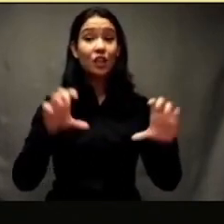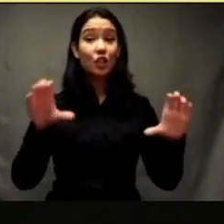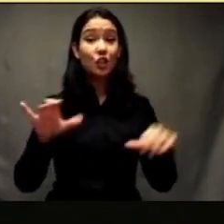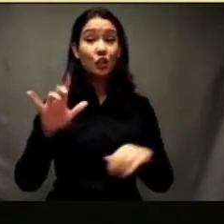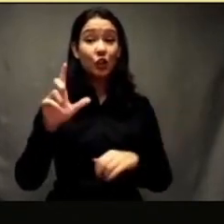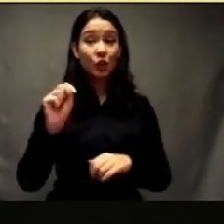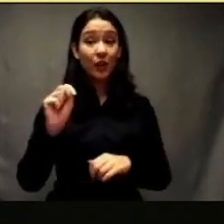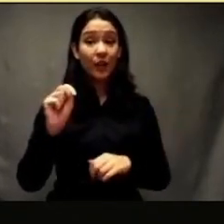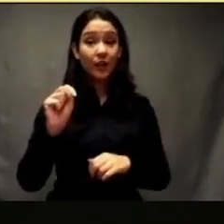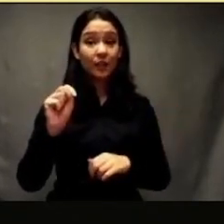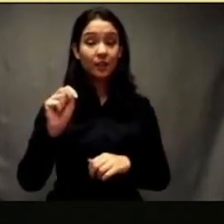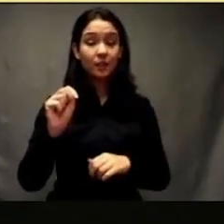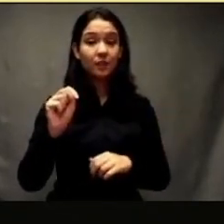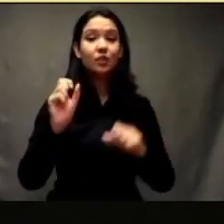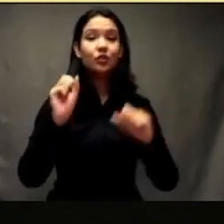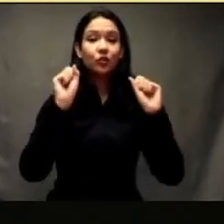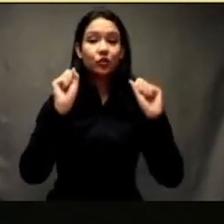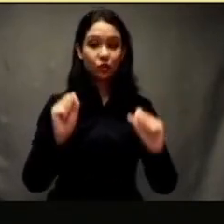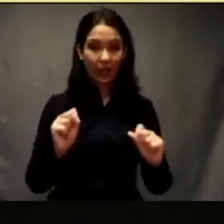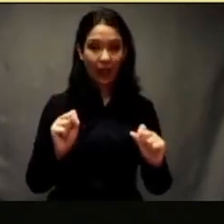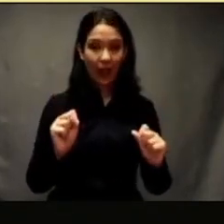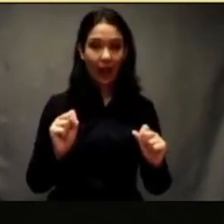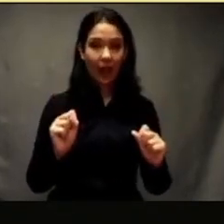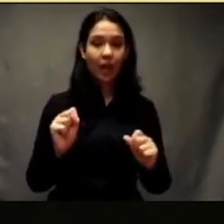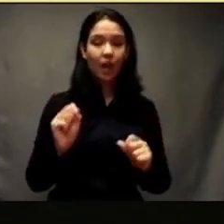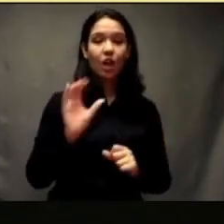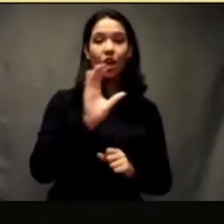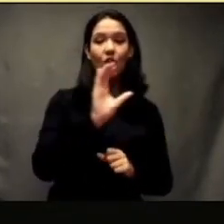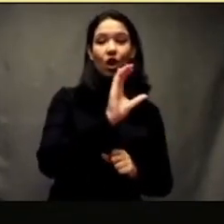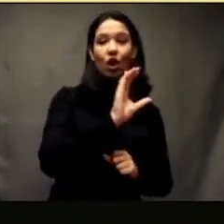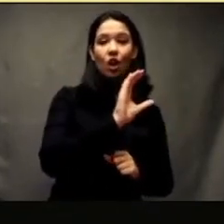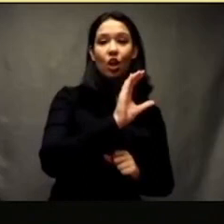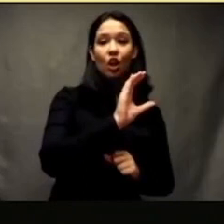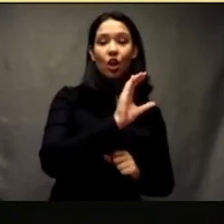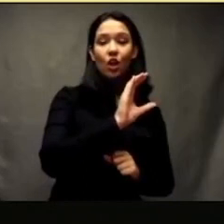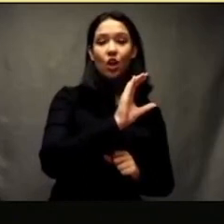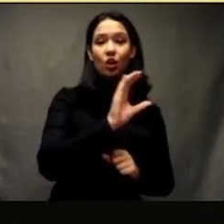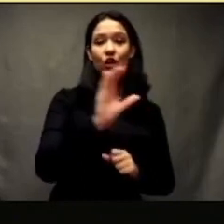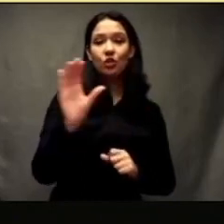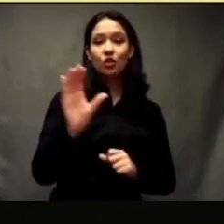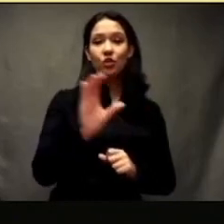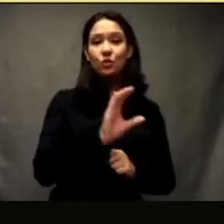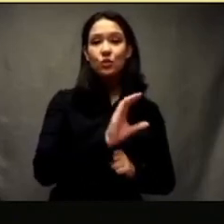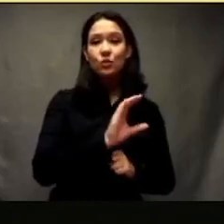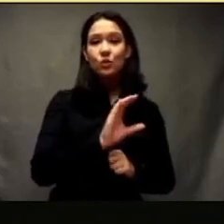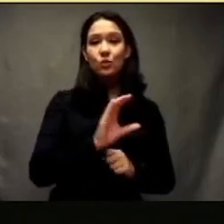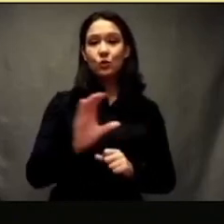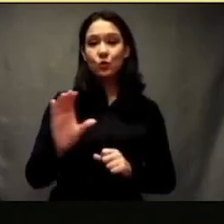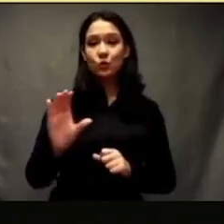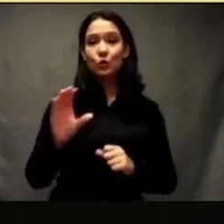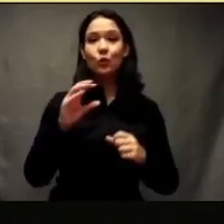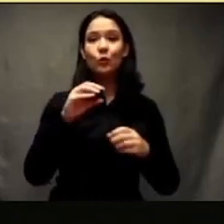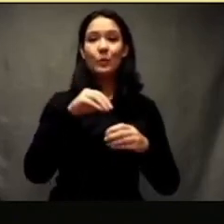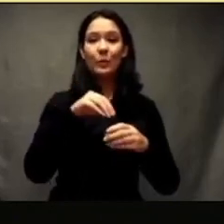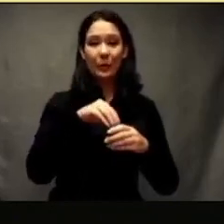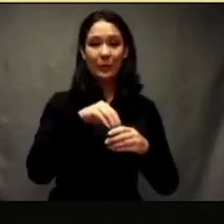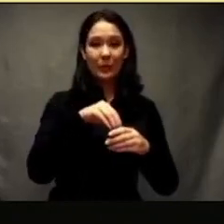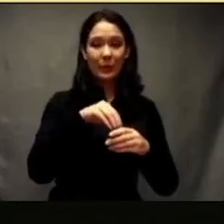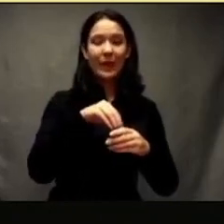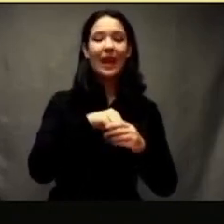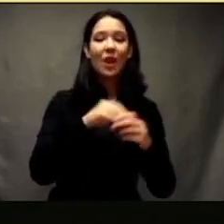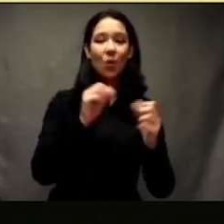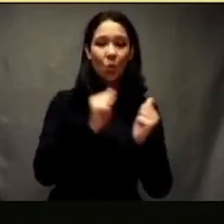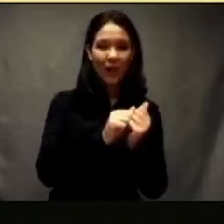you can zoom in on a device with an iPad and screen share with an